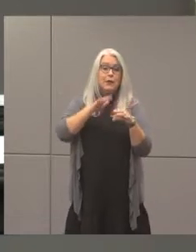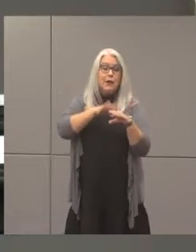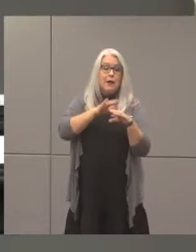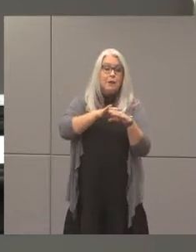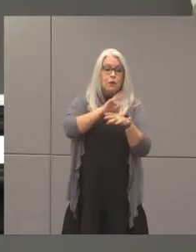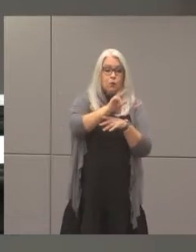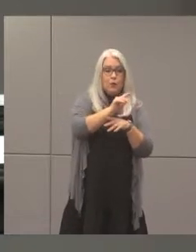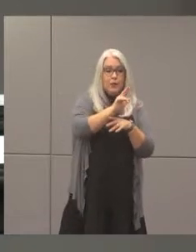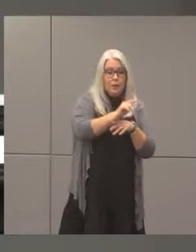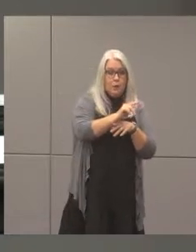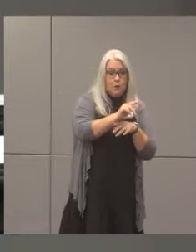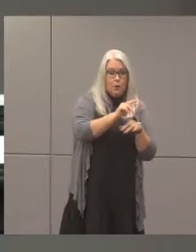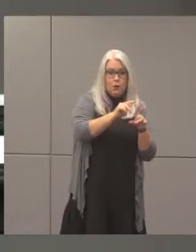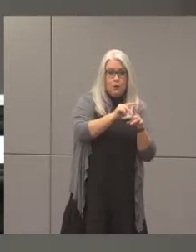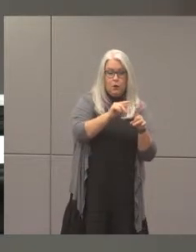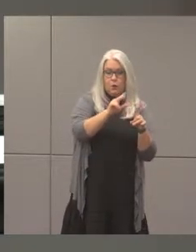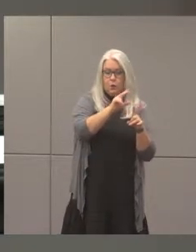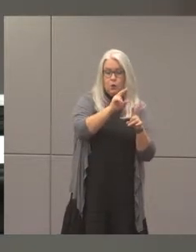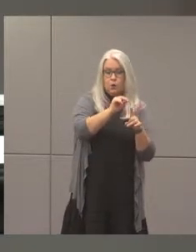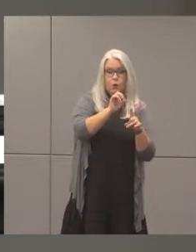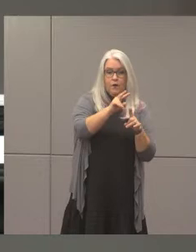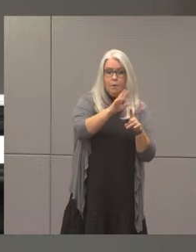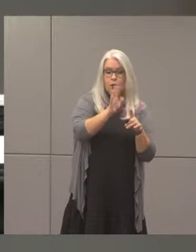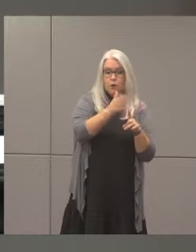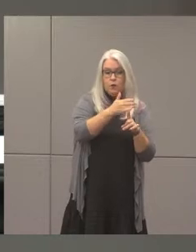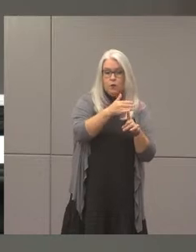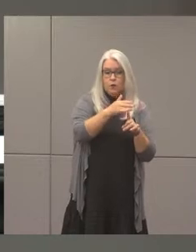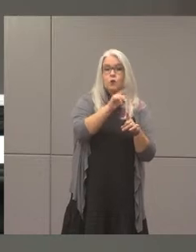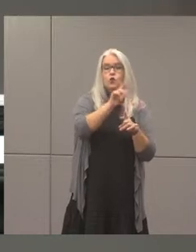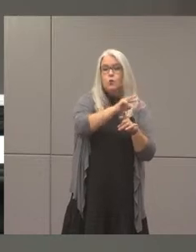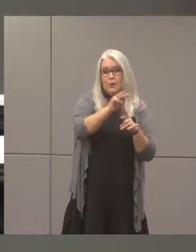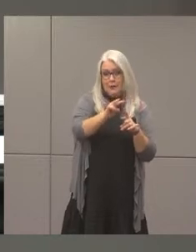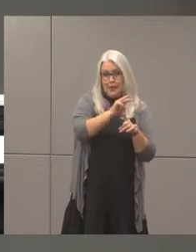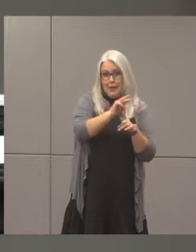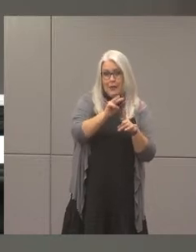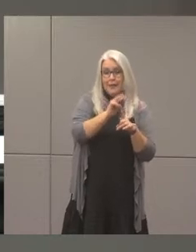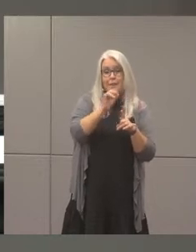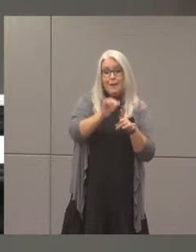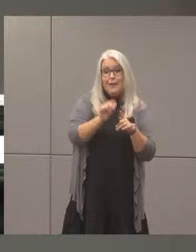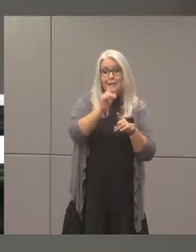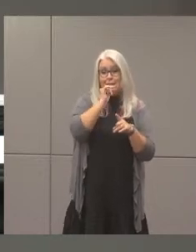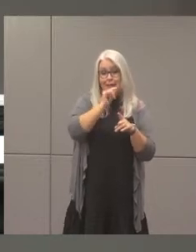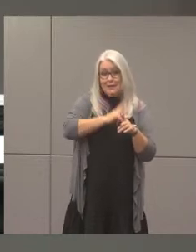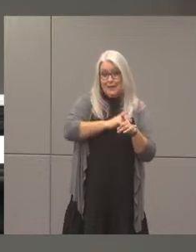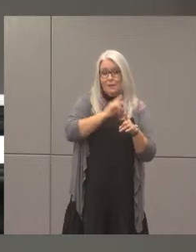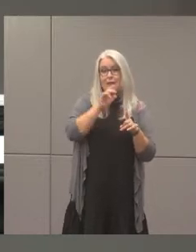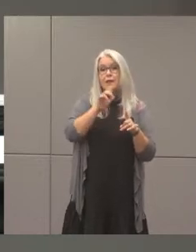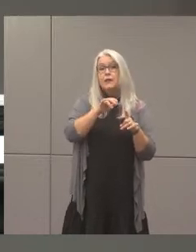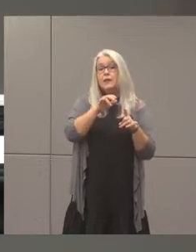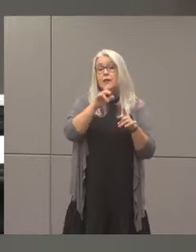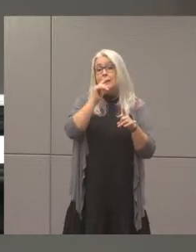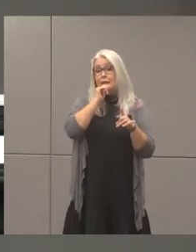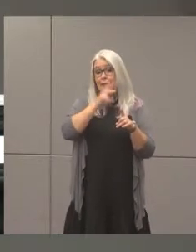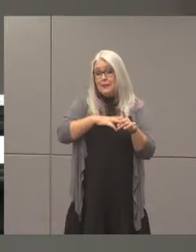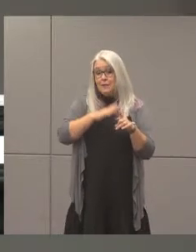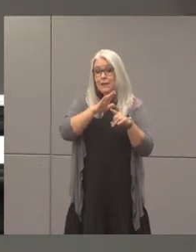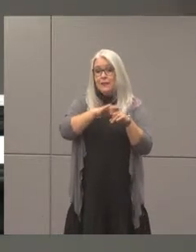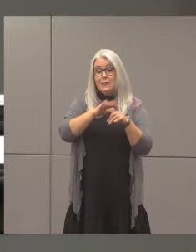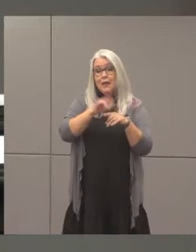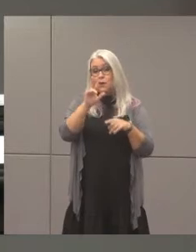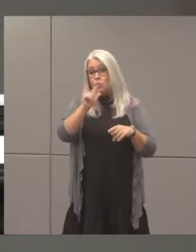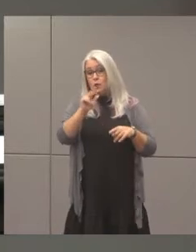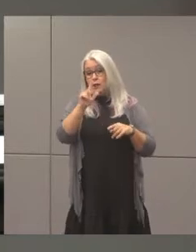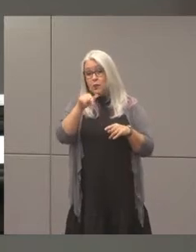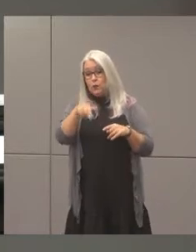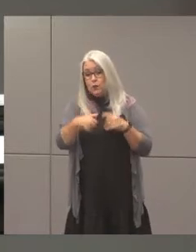23rd, or not the 23rd, but the 22nd. Thanksgiving is on the 23rd this year.